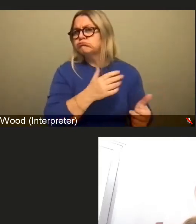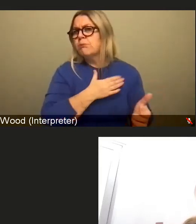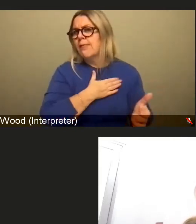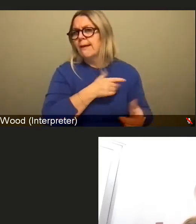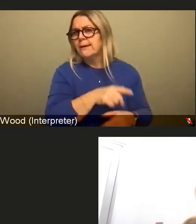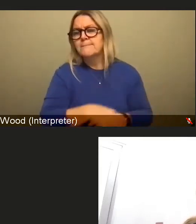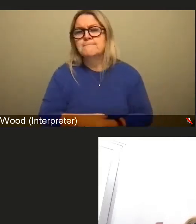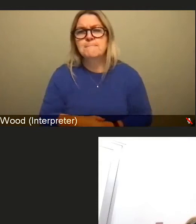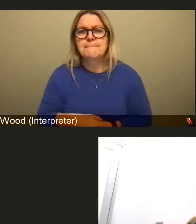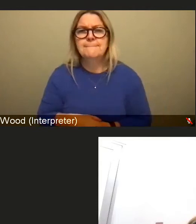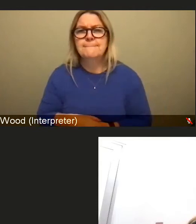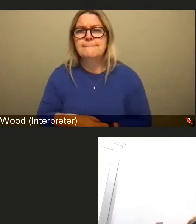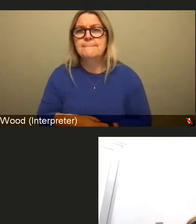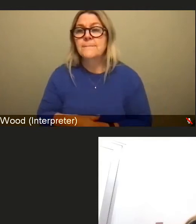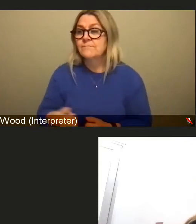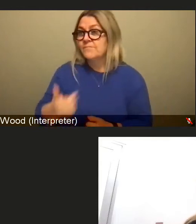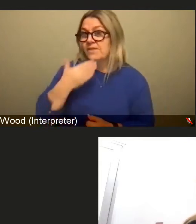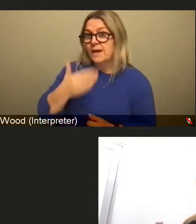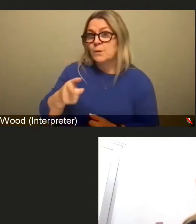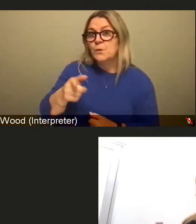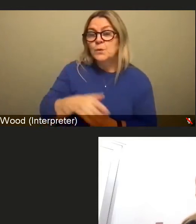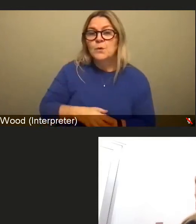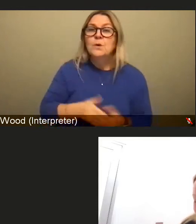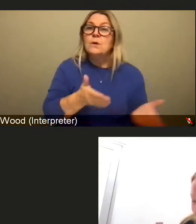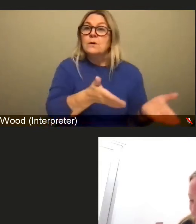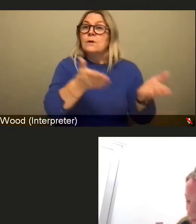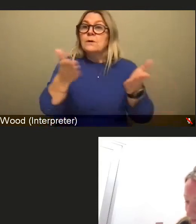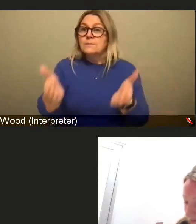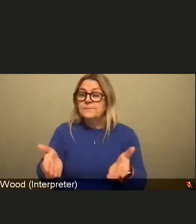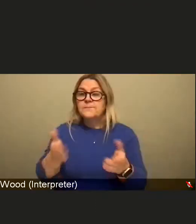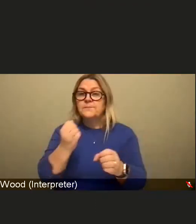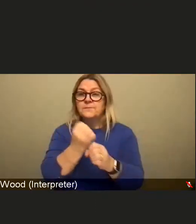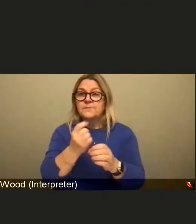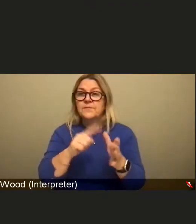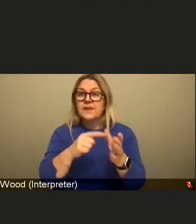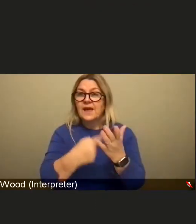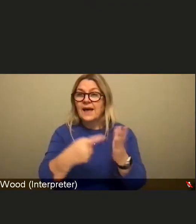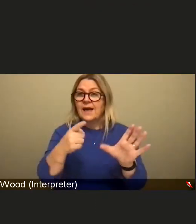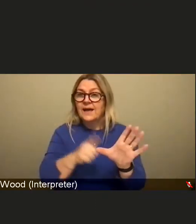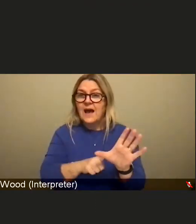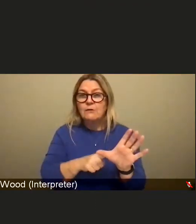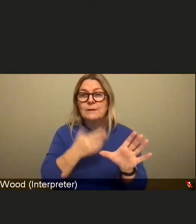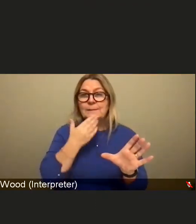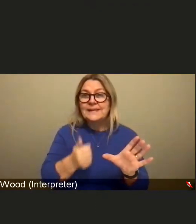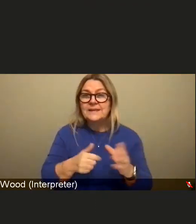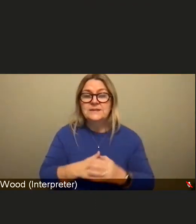Great, thank you, Paula. So could I come to Gary next, please?